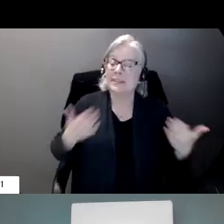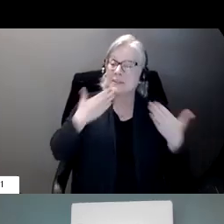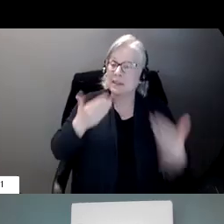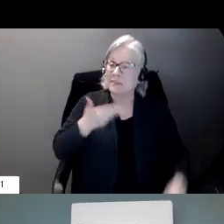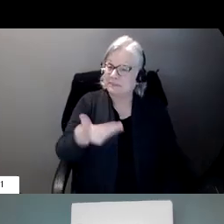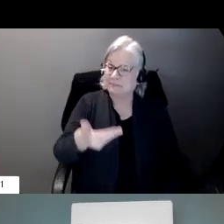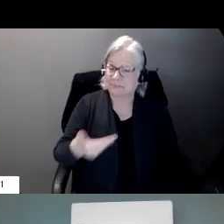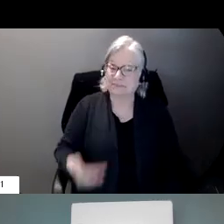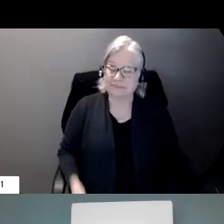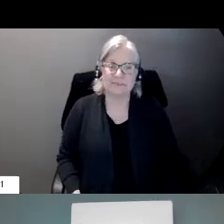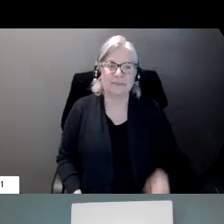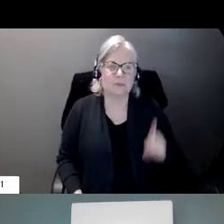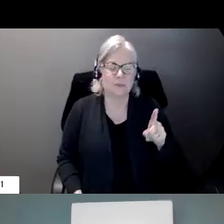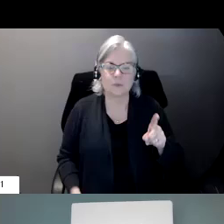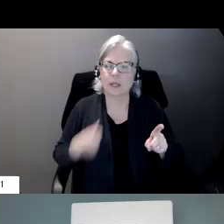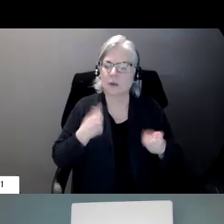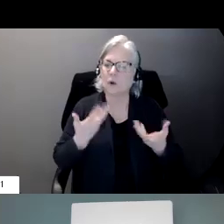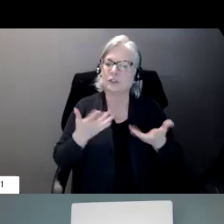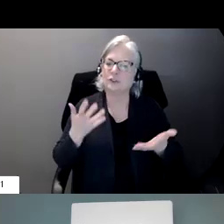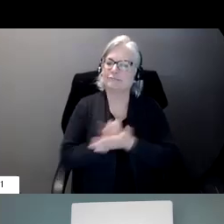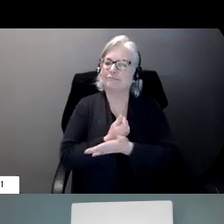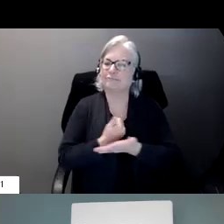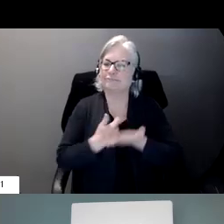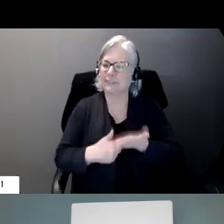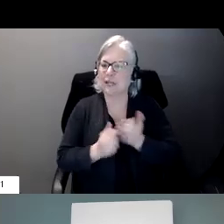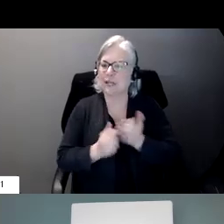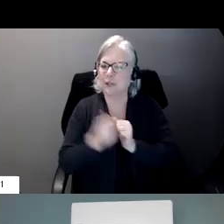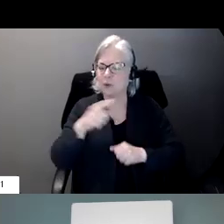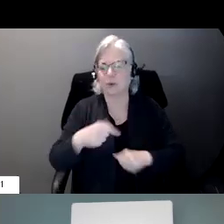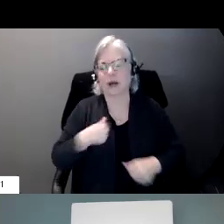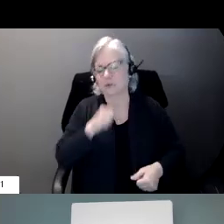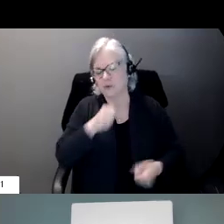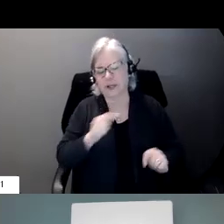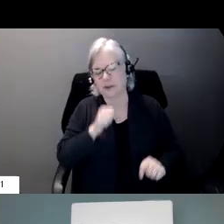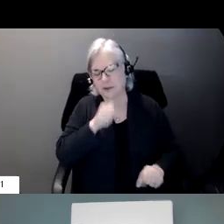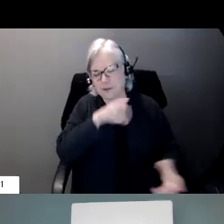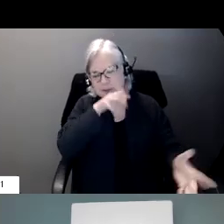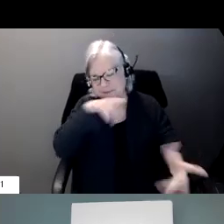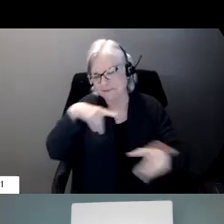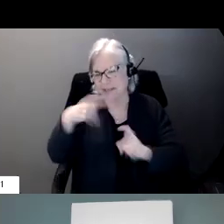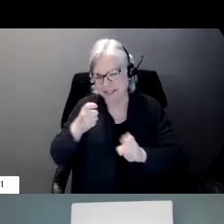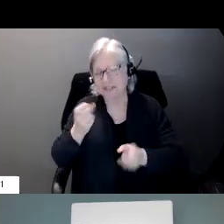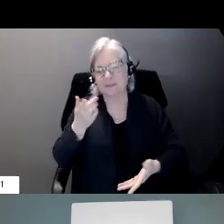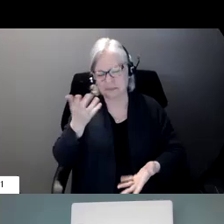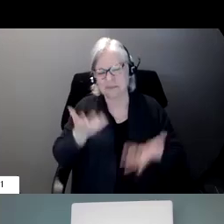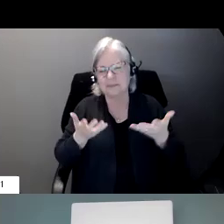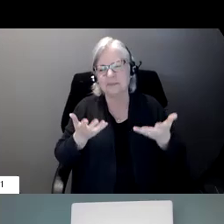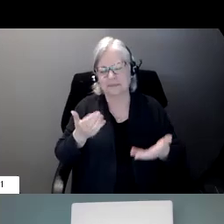me. I'm going to chat with you today and try not to go too fast, knowing that you're probably wanting